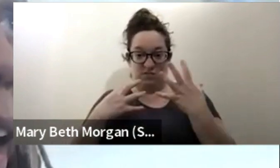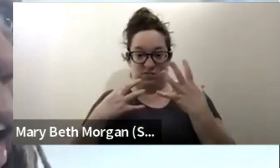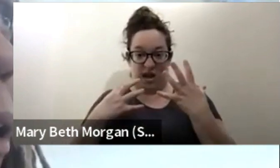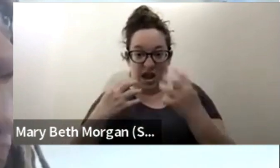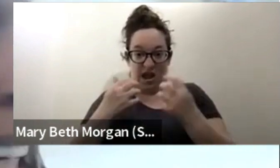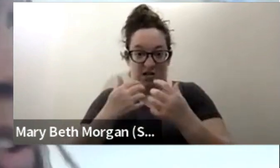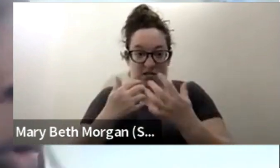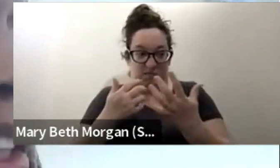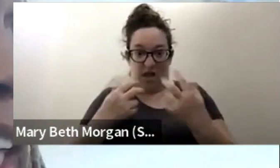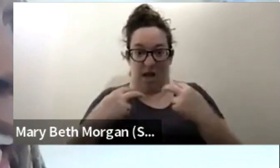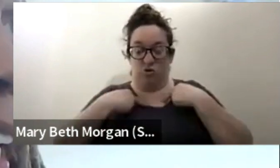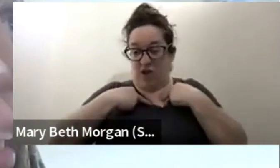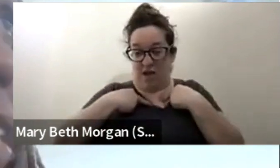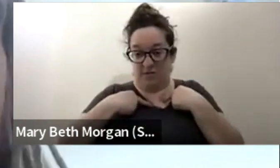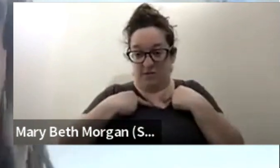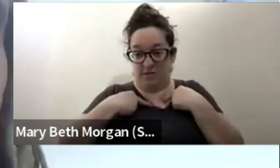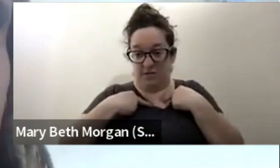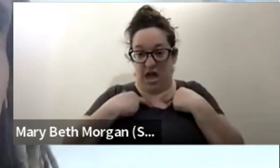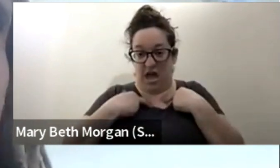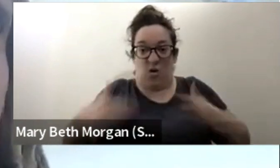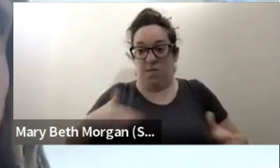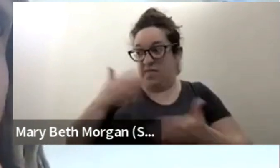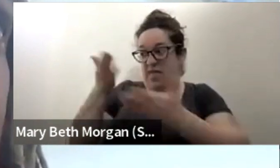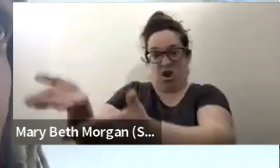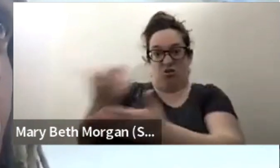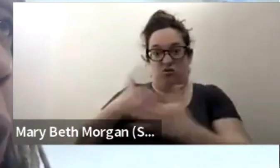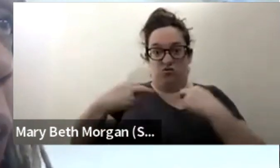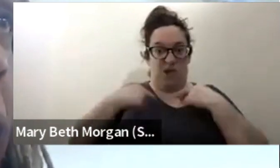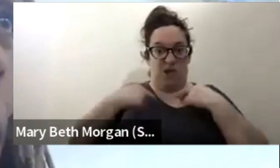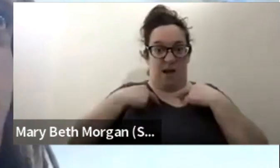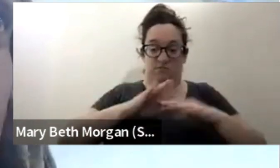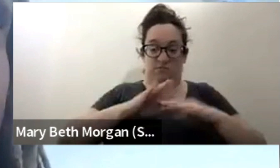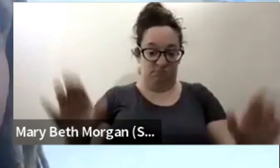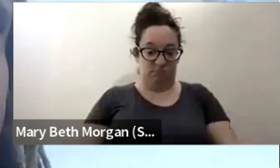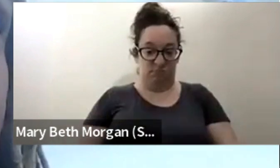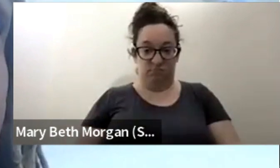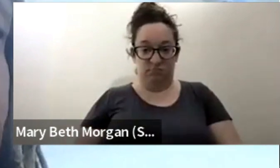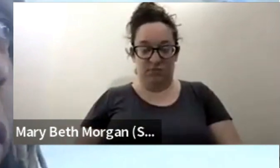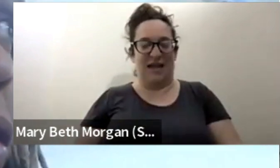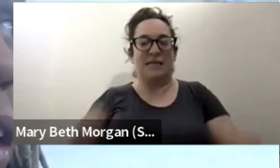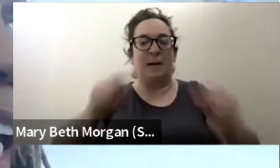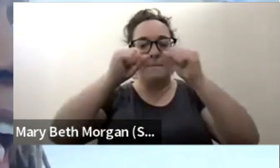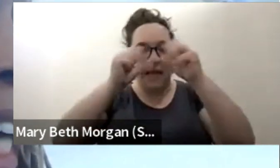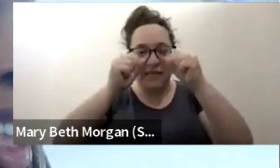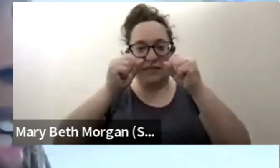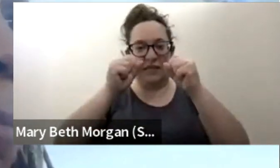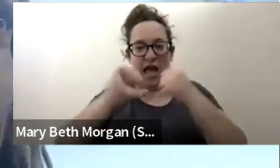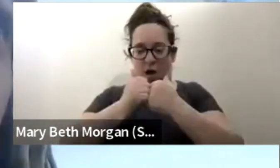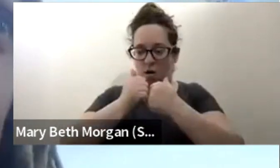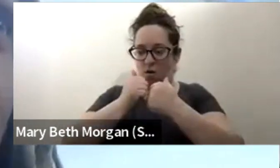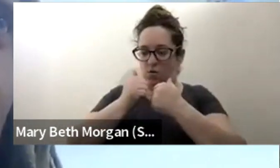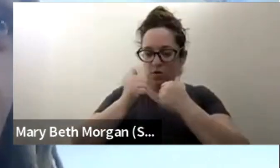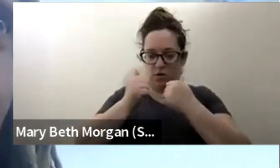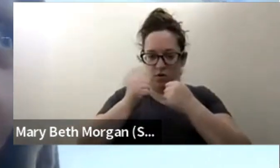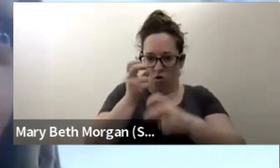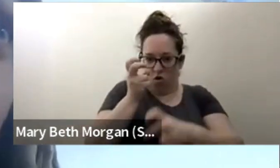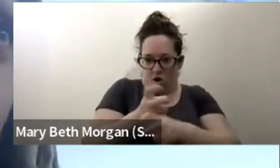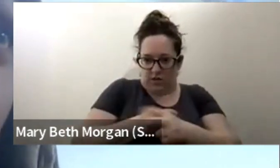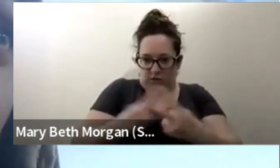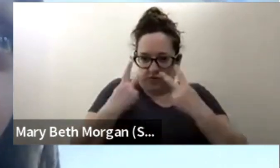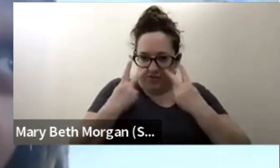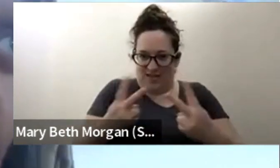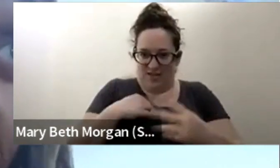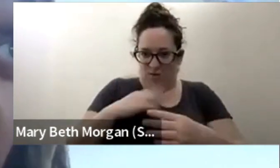about it. But that's all he's saying, it's all a big trap, and I don't want to be in it. And it's amazingly